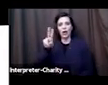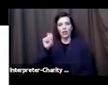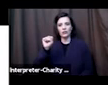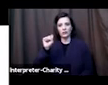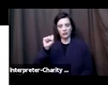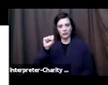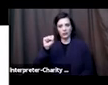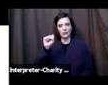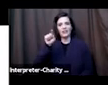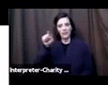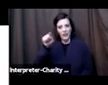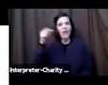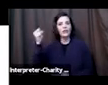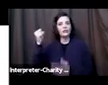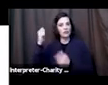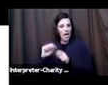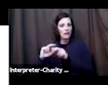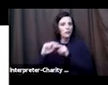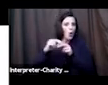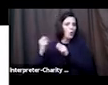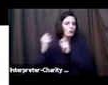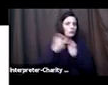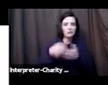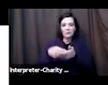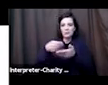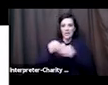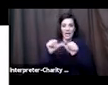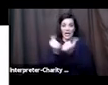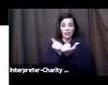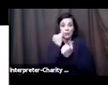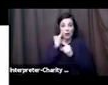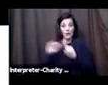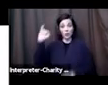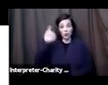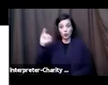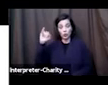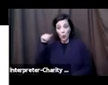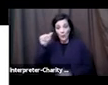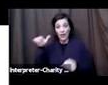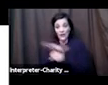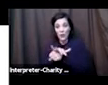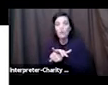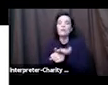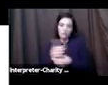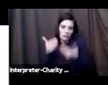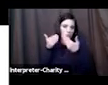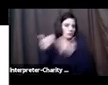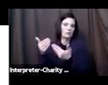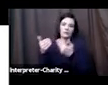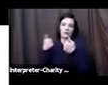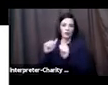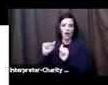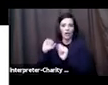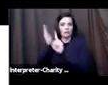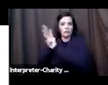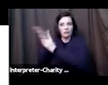option. But if insurance is going to pay for it and they're going to pay for it in full, I like to say, let's go for it. In